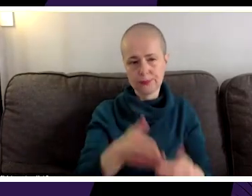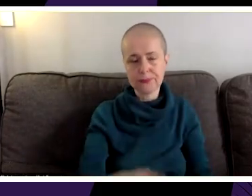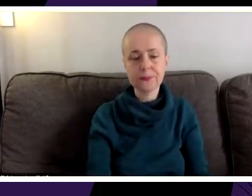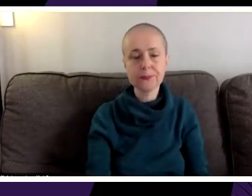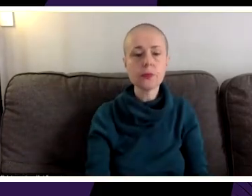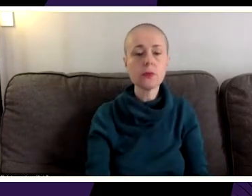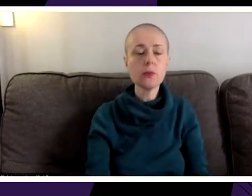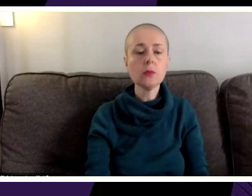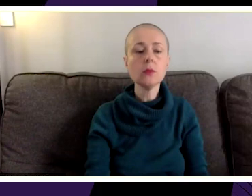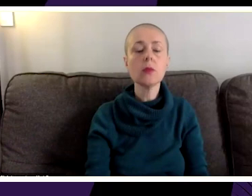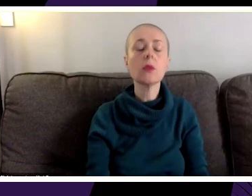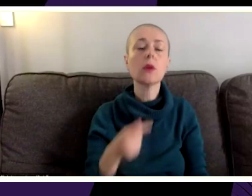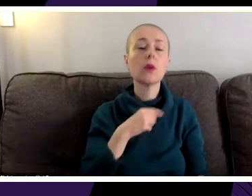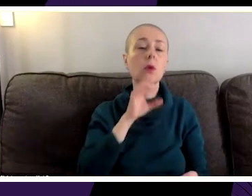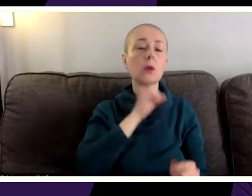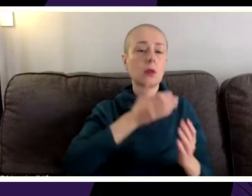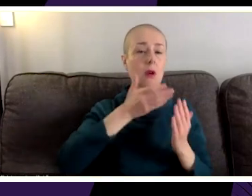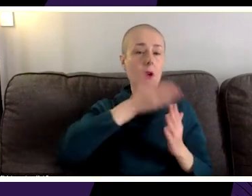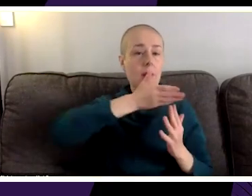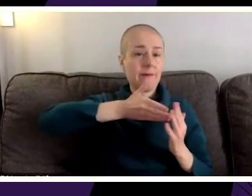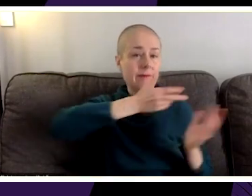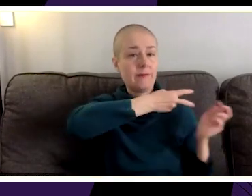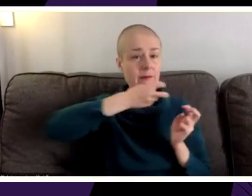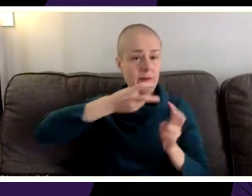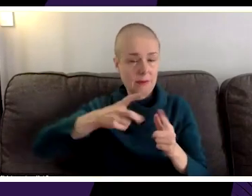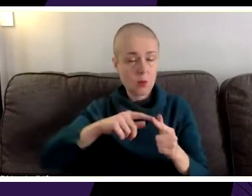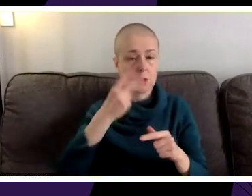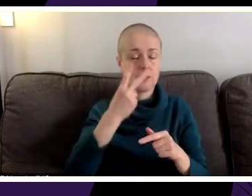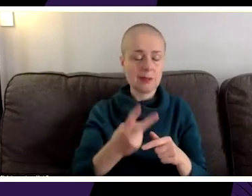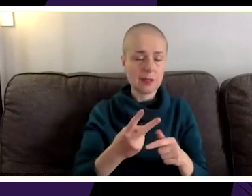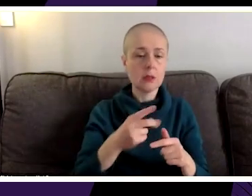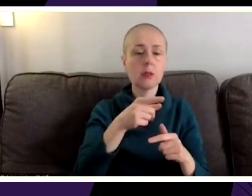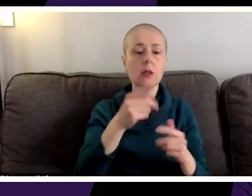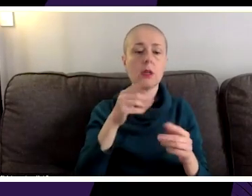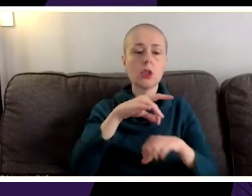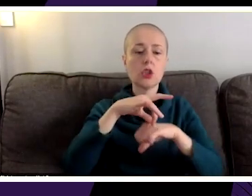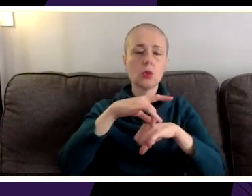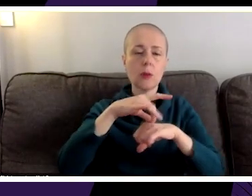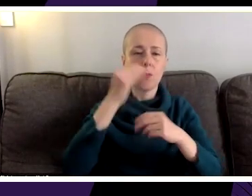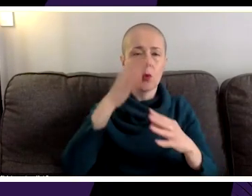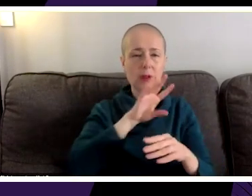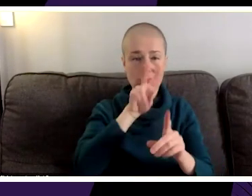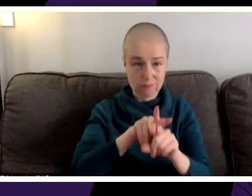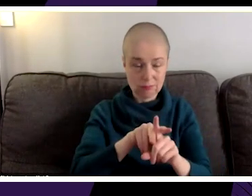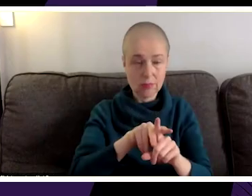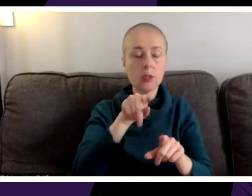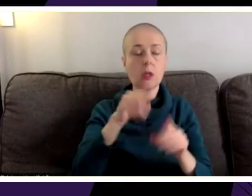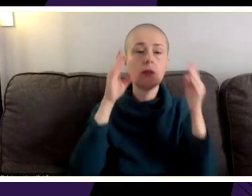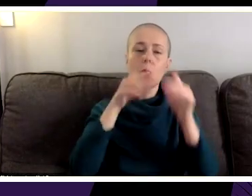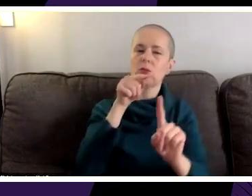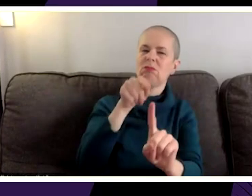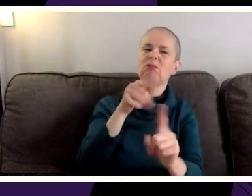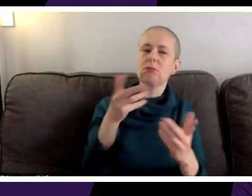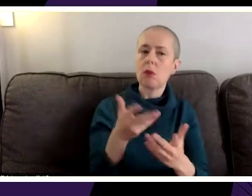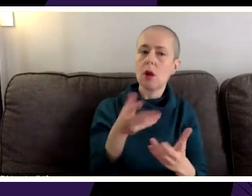From the archival work, the project produced a large amount of geographic information. A central objective of the project has